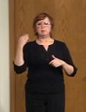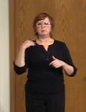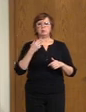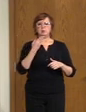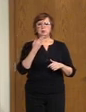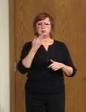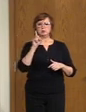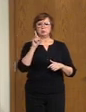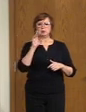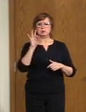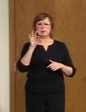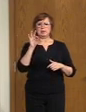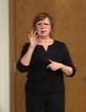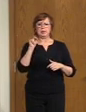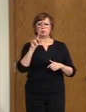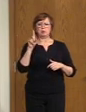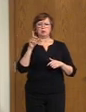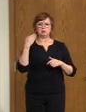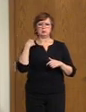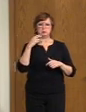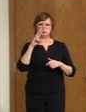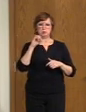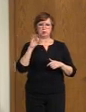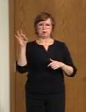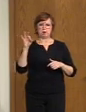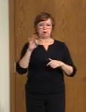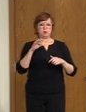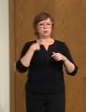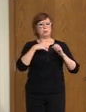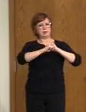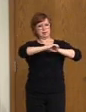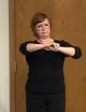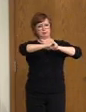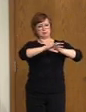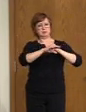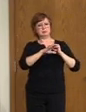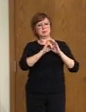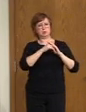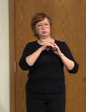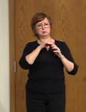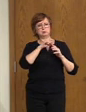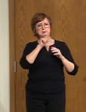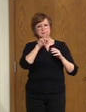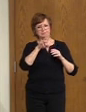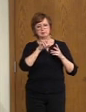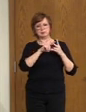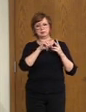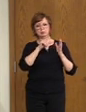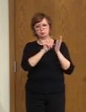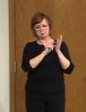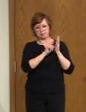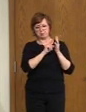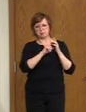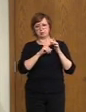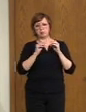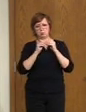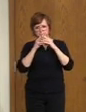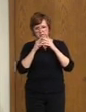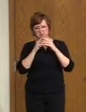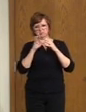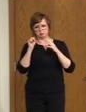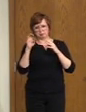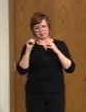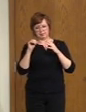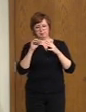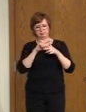for large groups of the public, it was very much communicated in the media and on our websites and through other means. Obviously, for specific